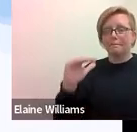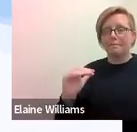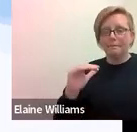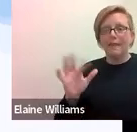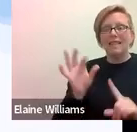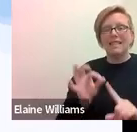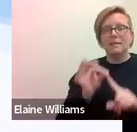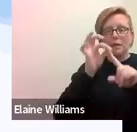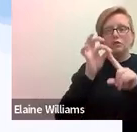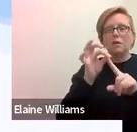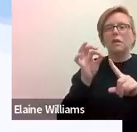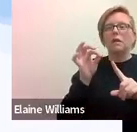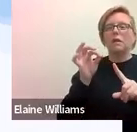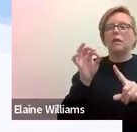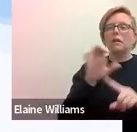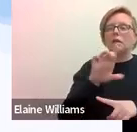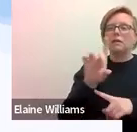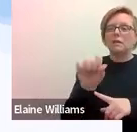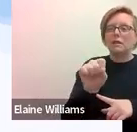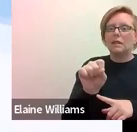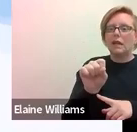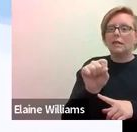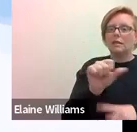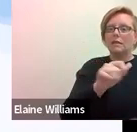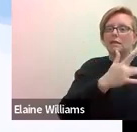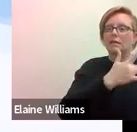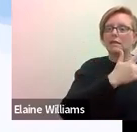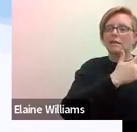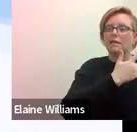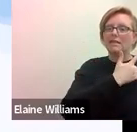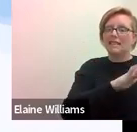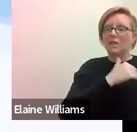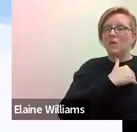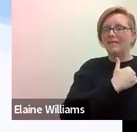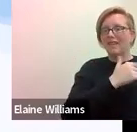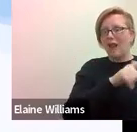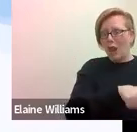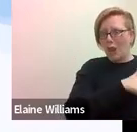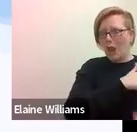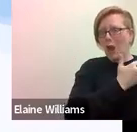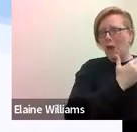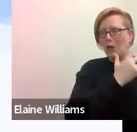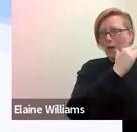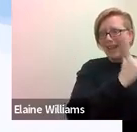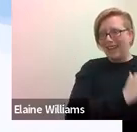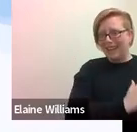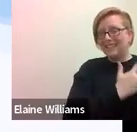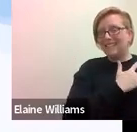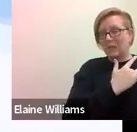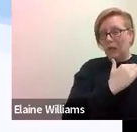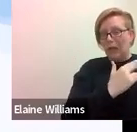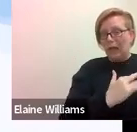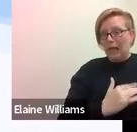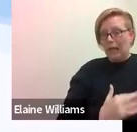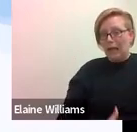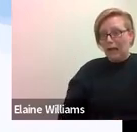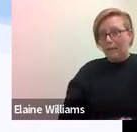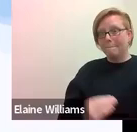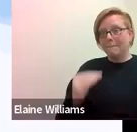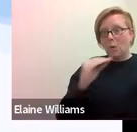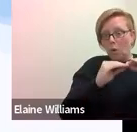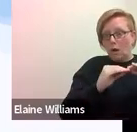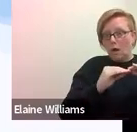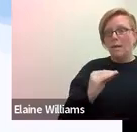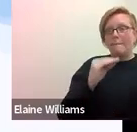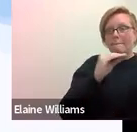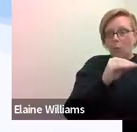this call know that CDS has historically had long waiting lists. Those seem to be growing. We have more children and less